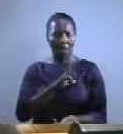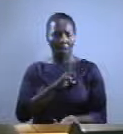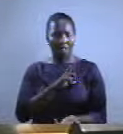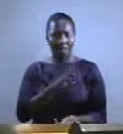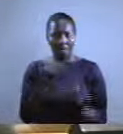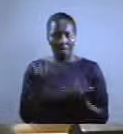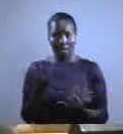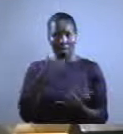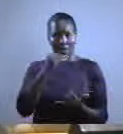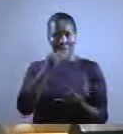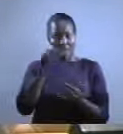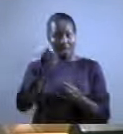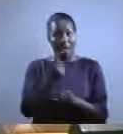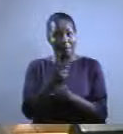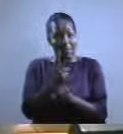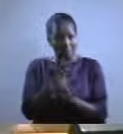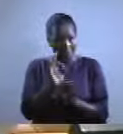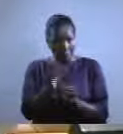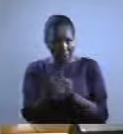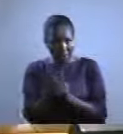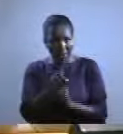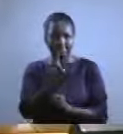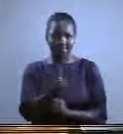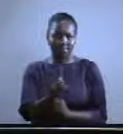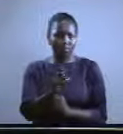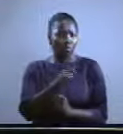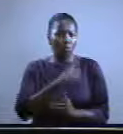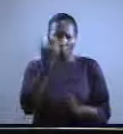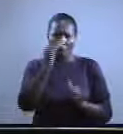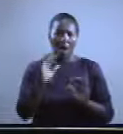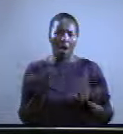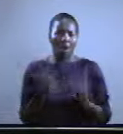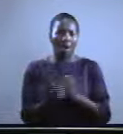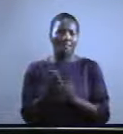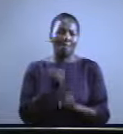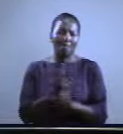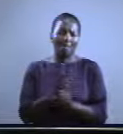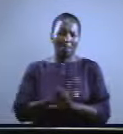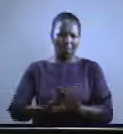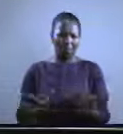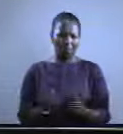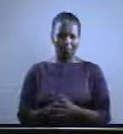have that this will not happen again? Thank you. The ANC.